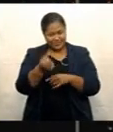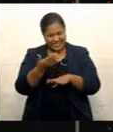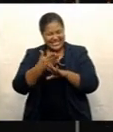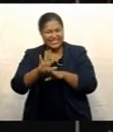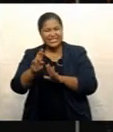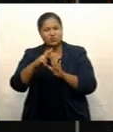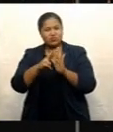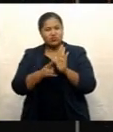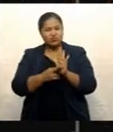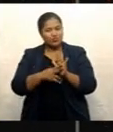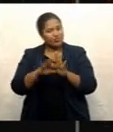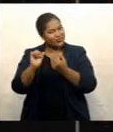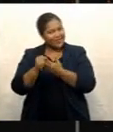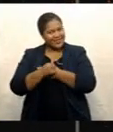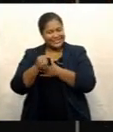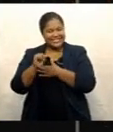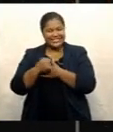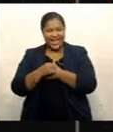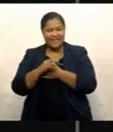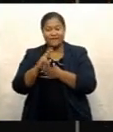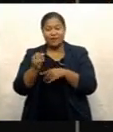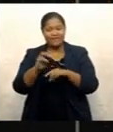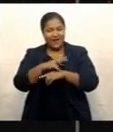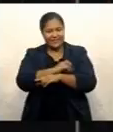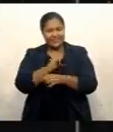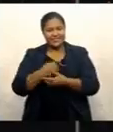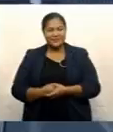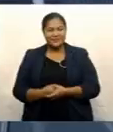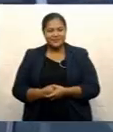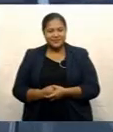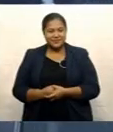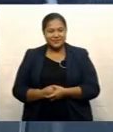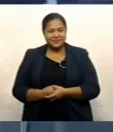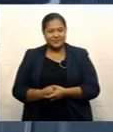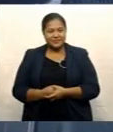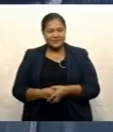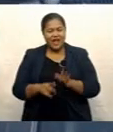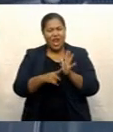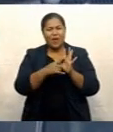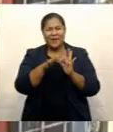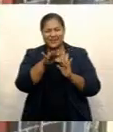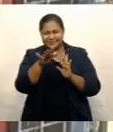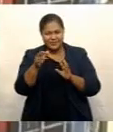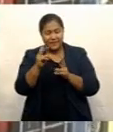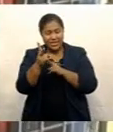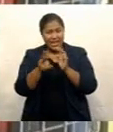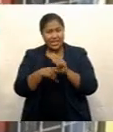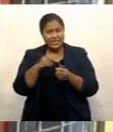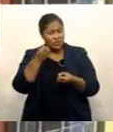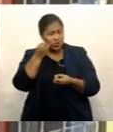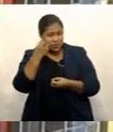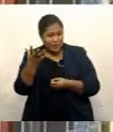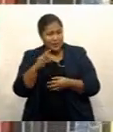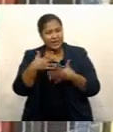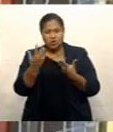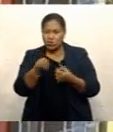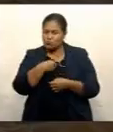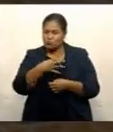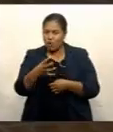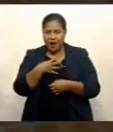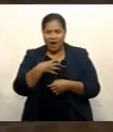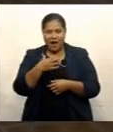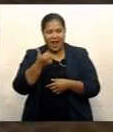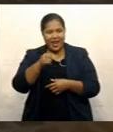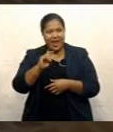to keep them safe from the virus. Saneni Mboila reports. The Lomainasau village supermarket will no longer allow